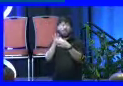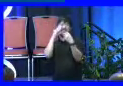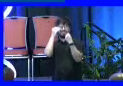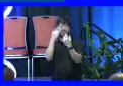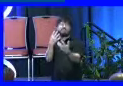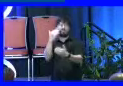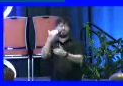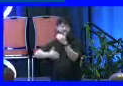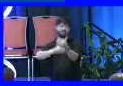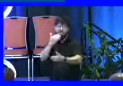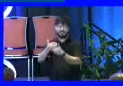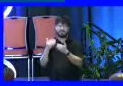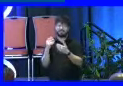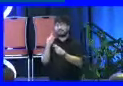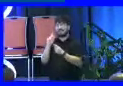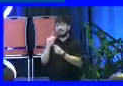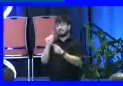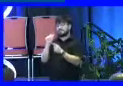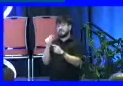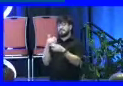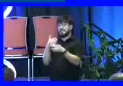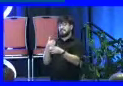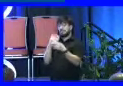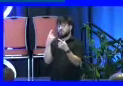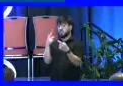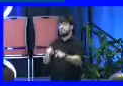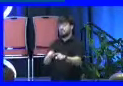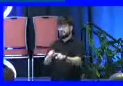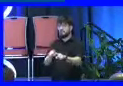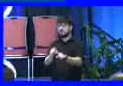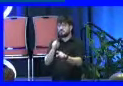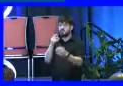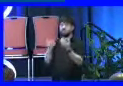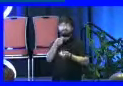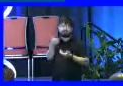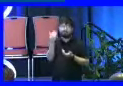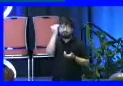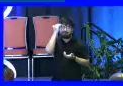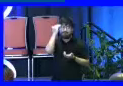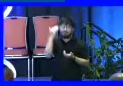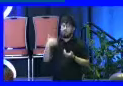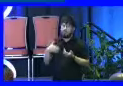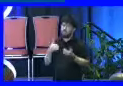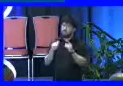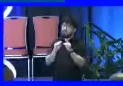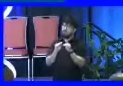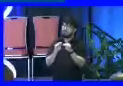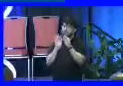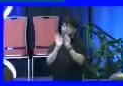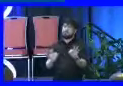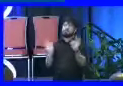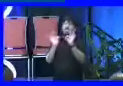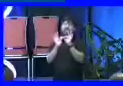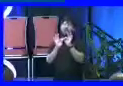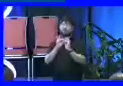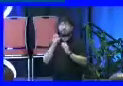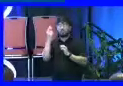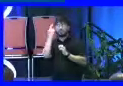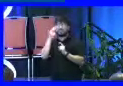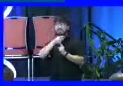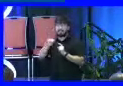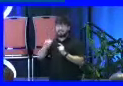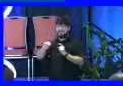processes. Data sharing agreements, as many of you already know, are really important because they